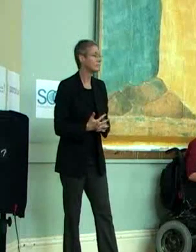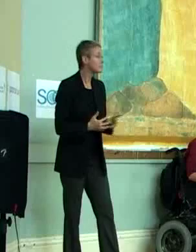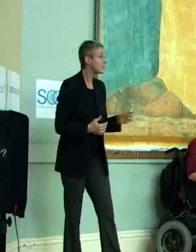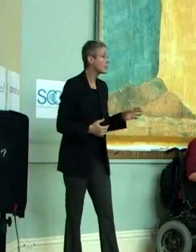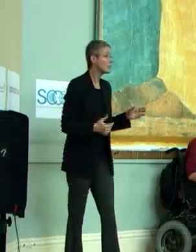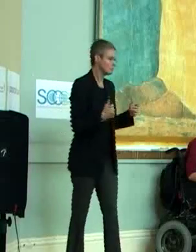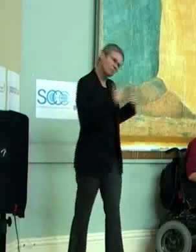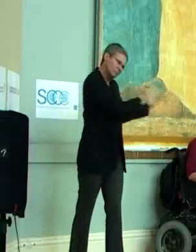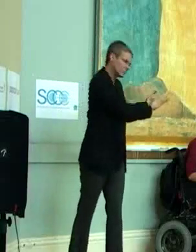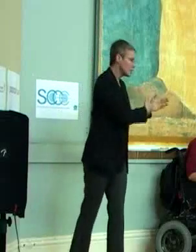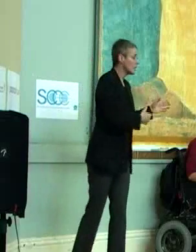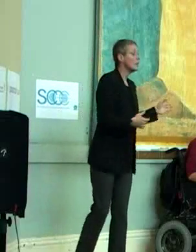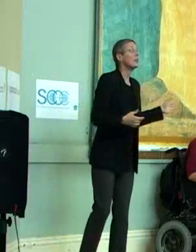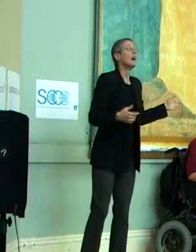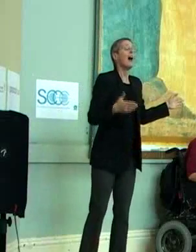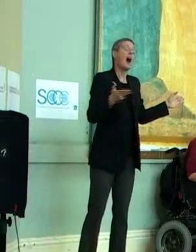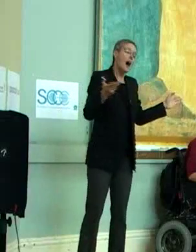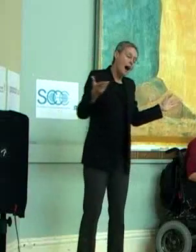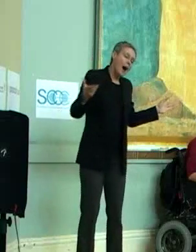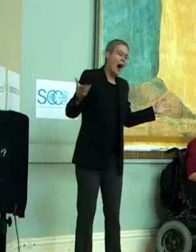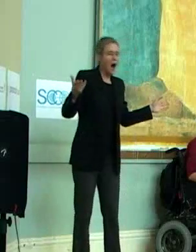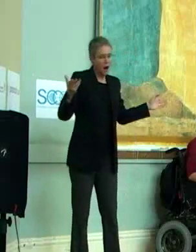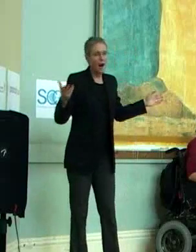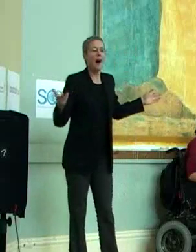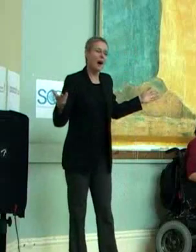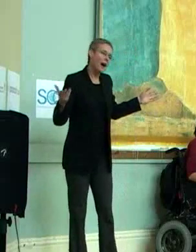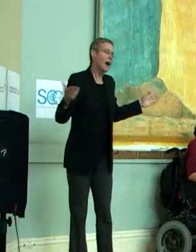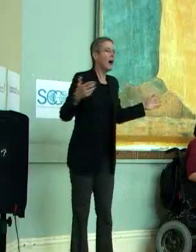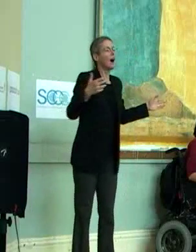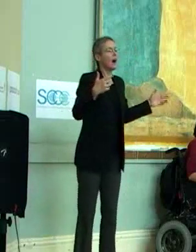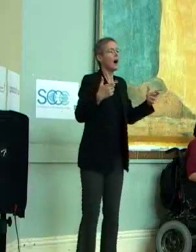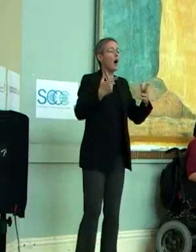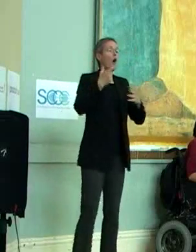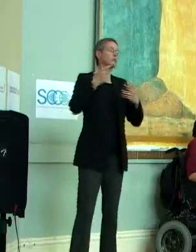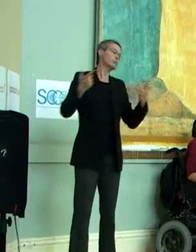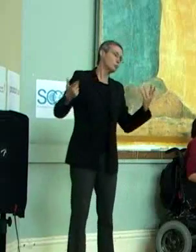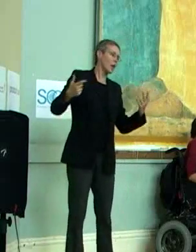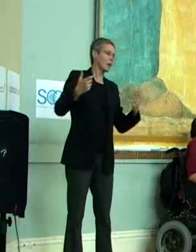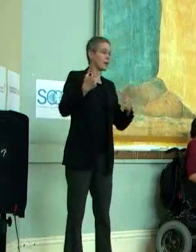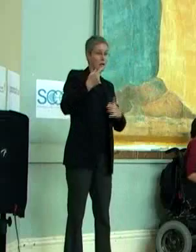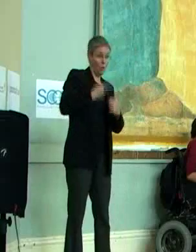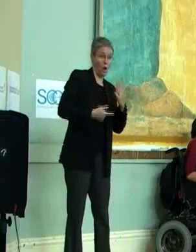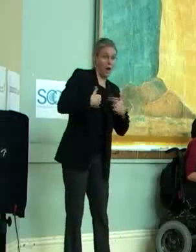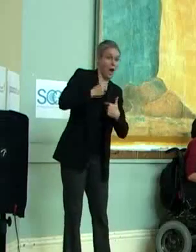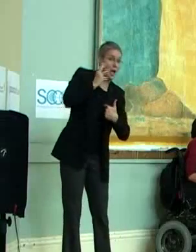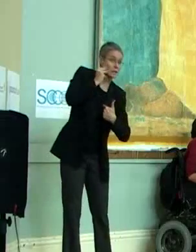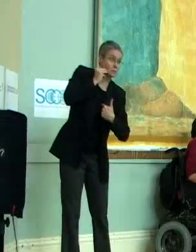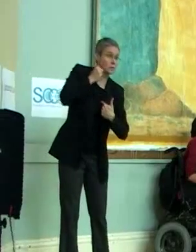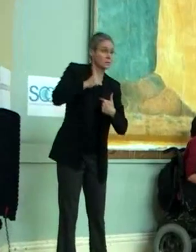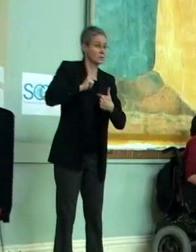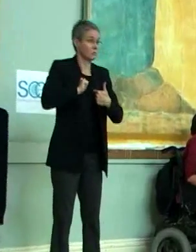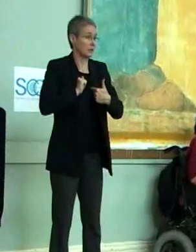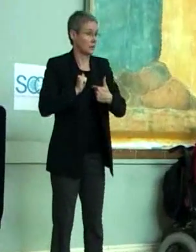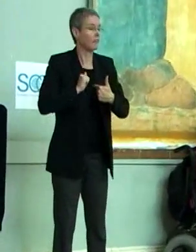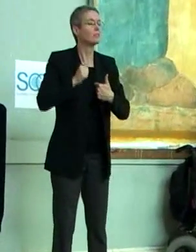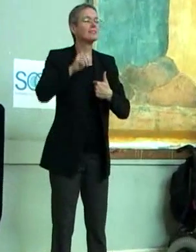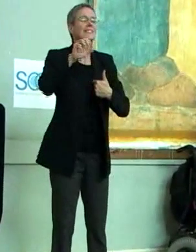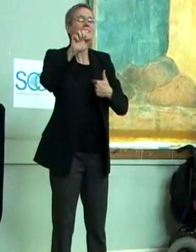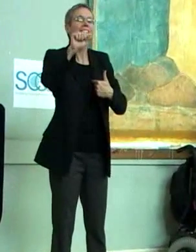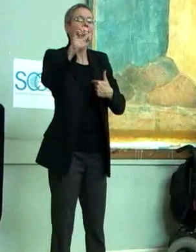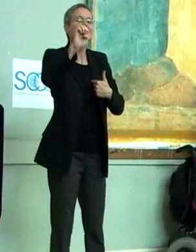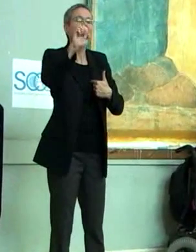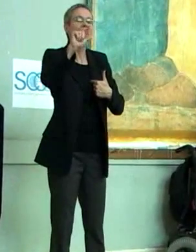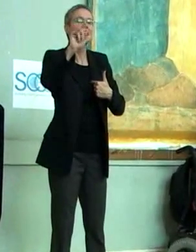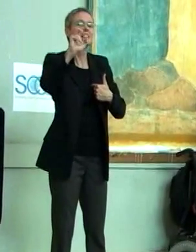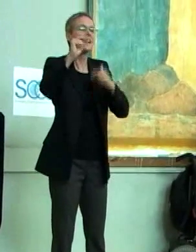All ears. If there's any, what I experienced, and I went through Seton House, what I found